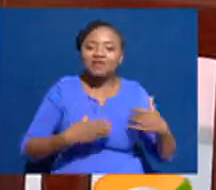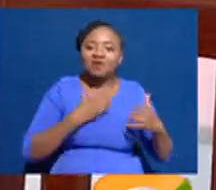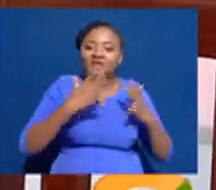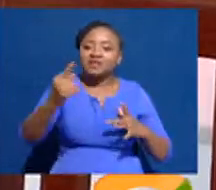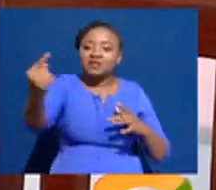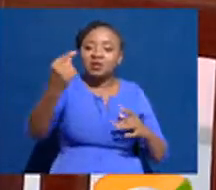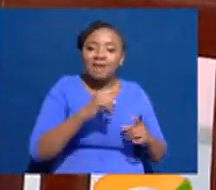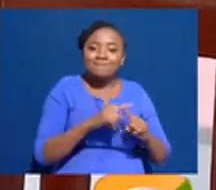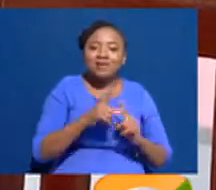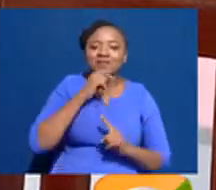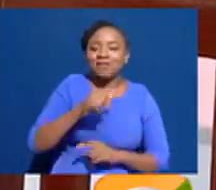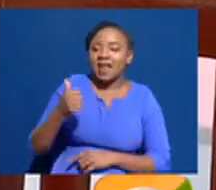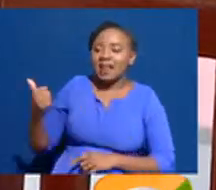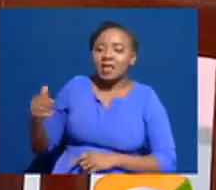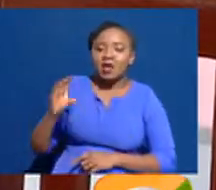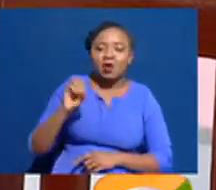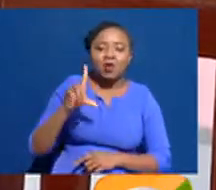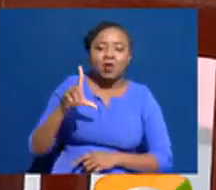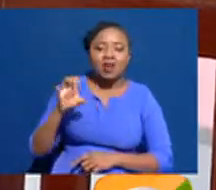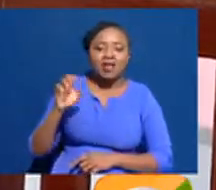in Nairobi